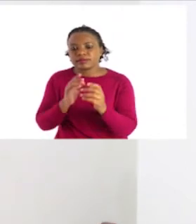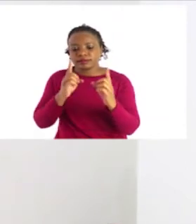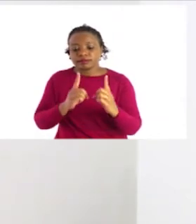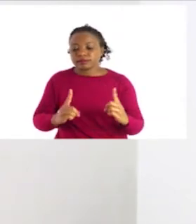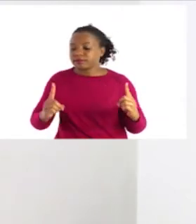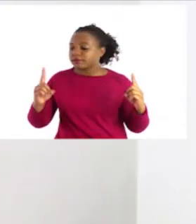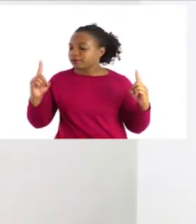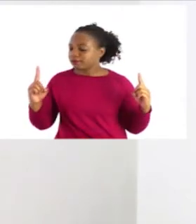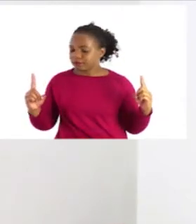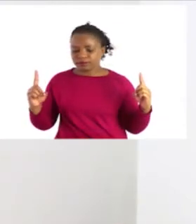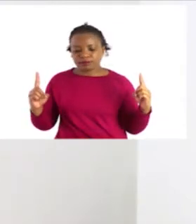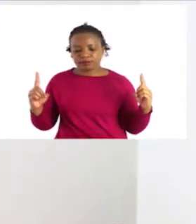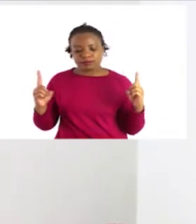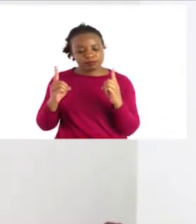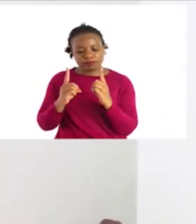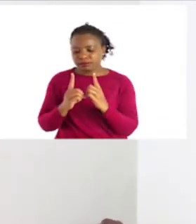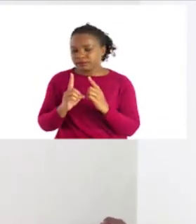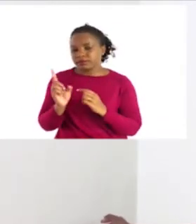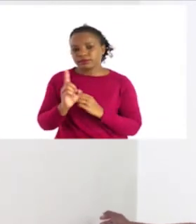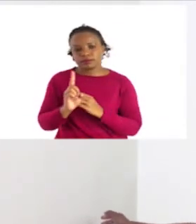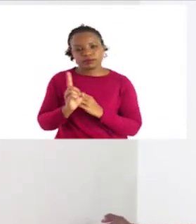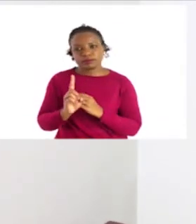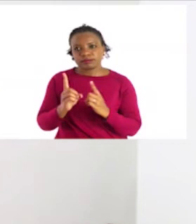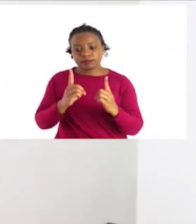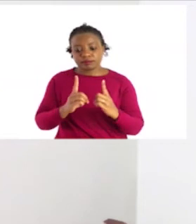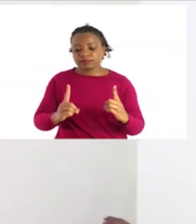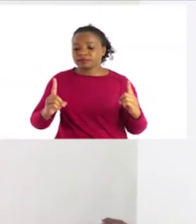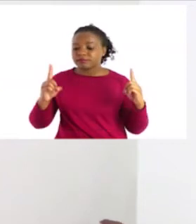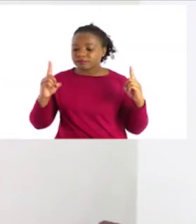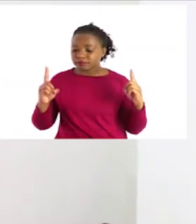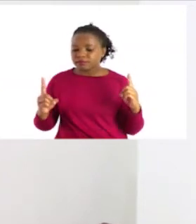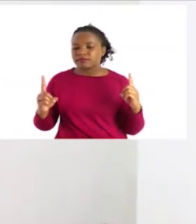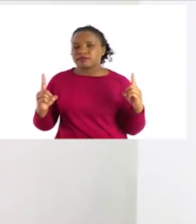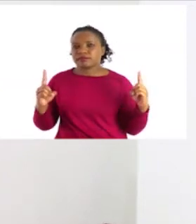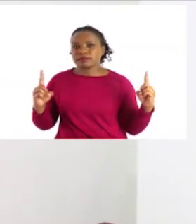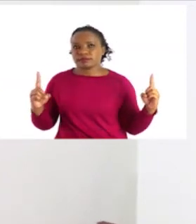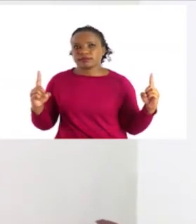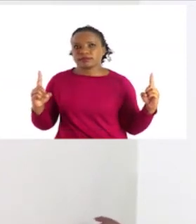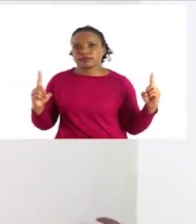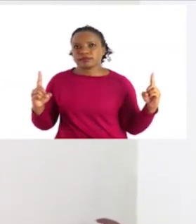Straighten our arms, just to see if we are practicing the social distance.